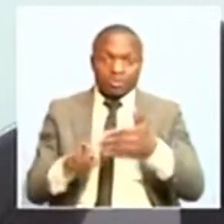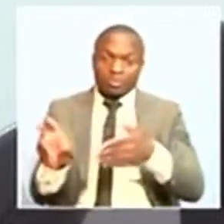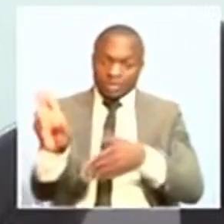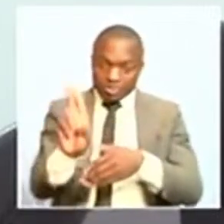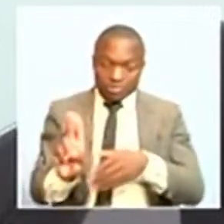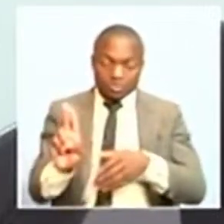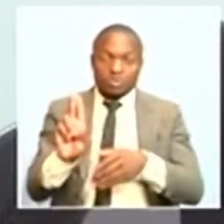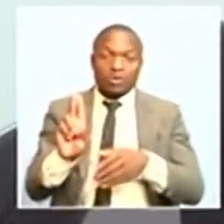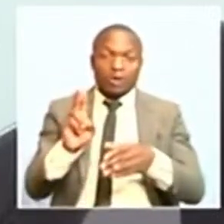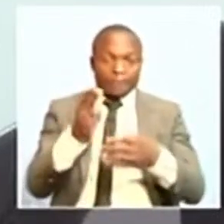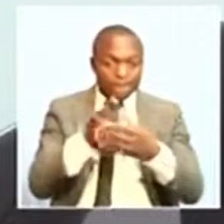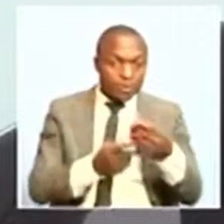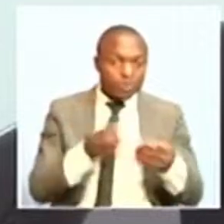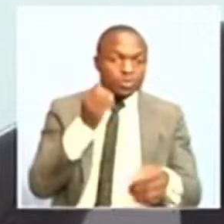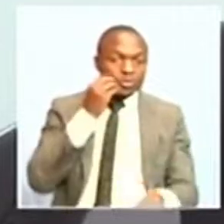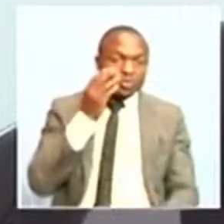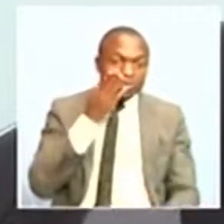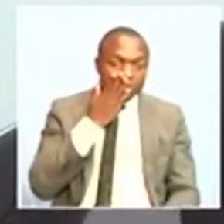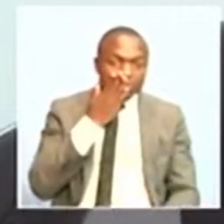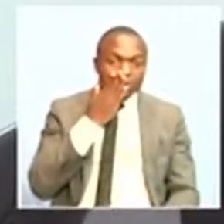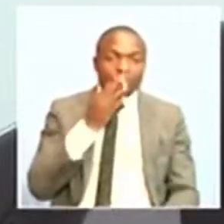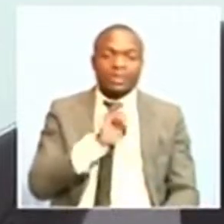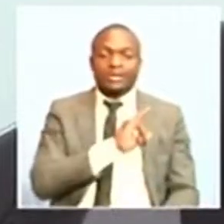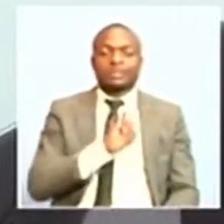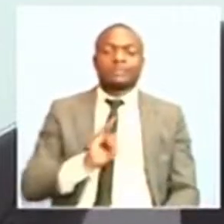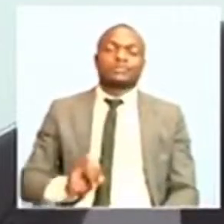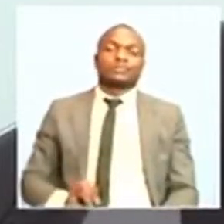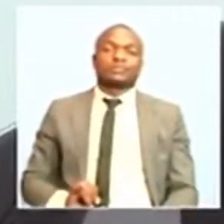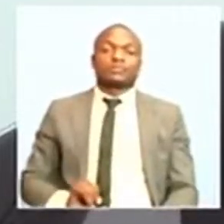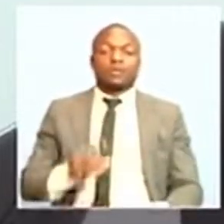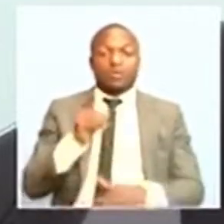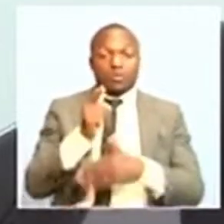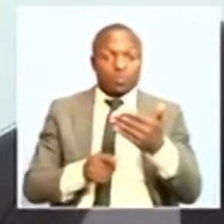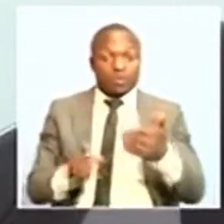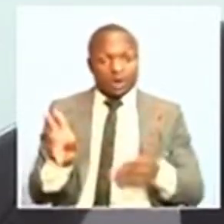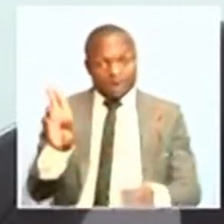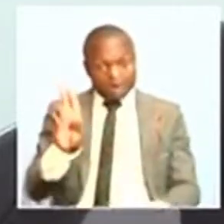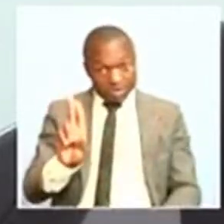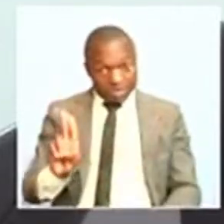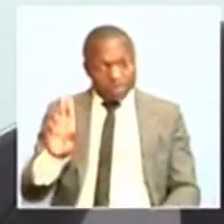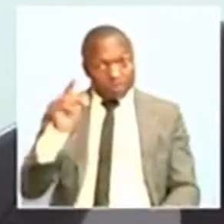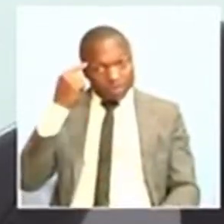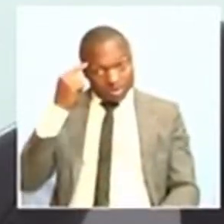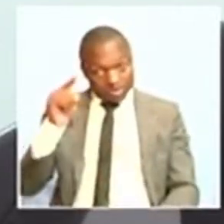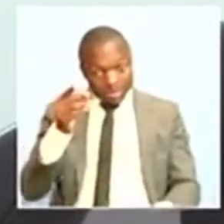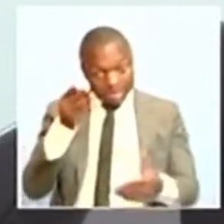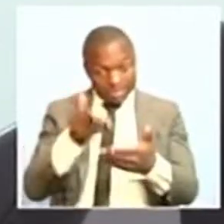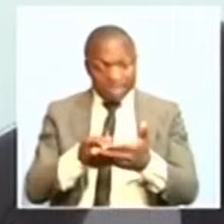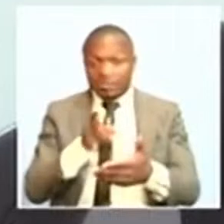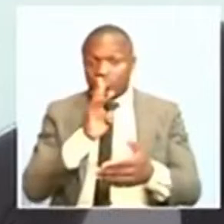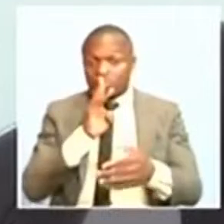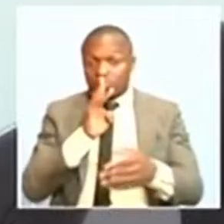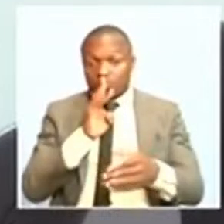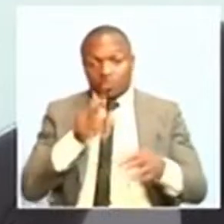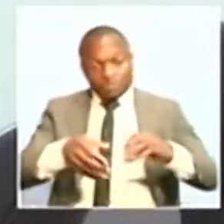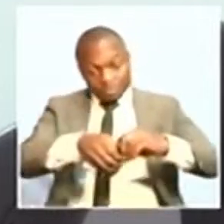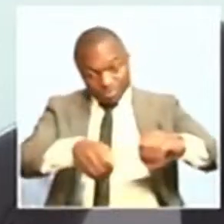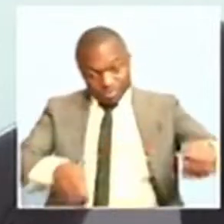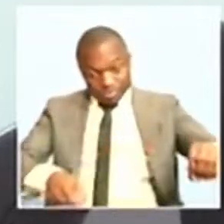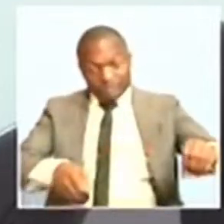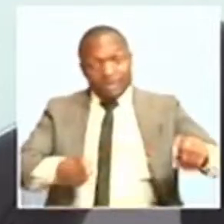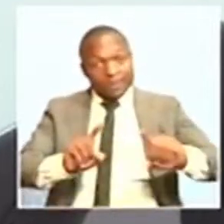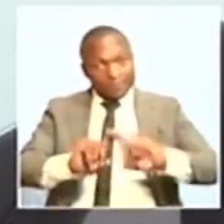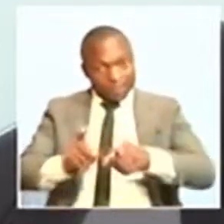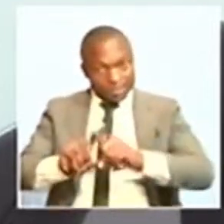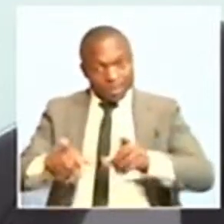industrial use. In terms of what they are used for, these hose pipes, Honorable Chair, and the various